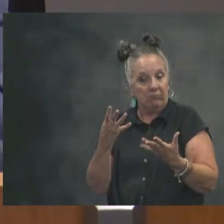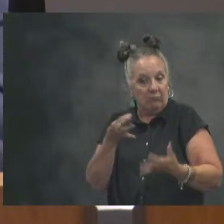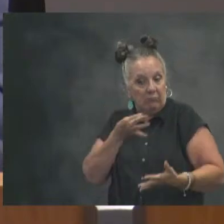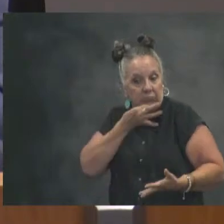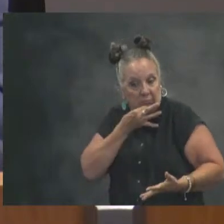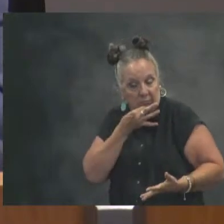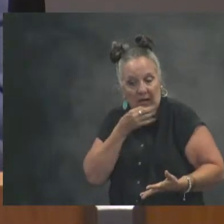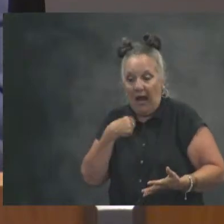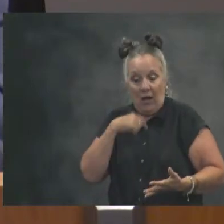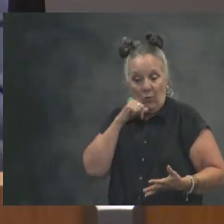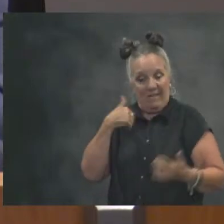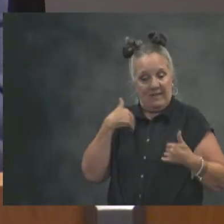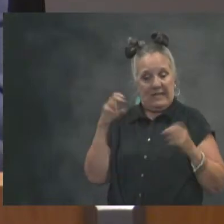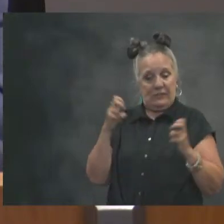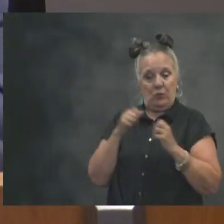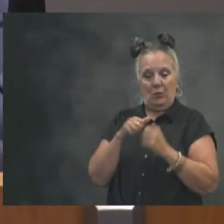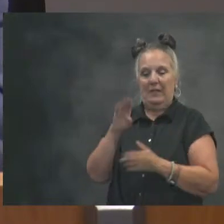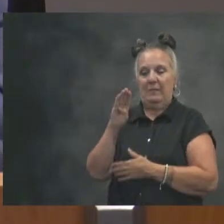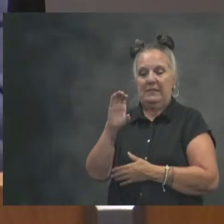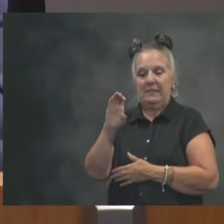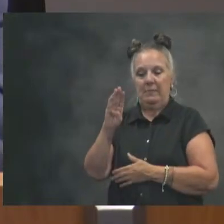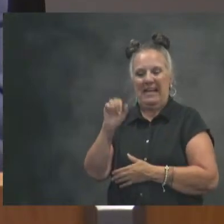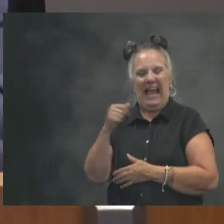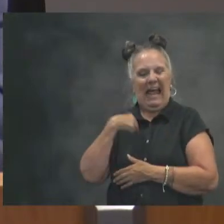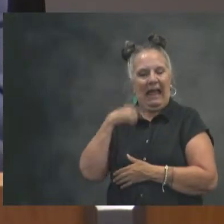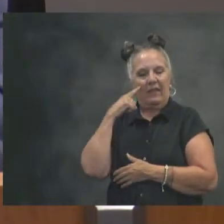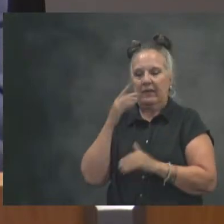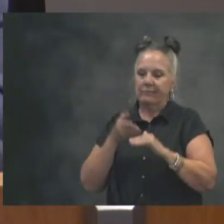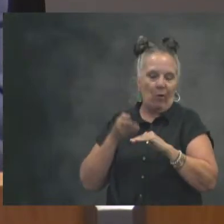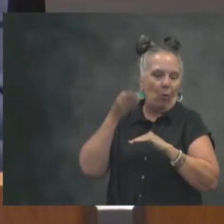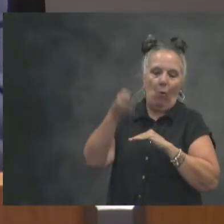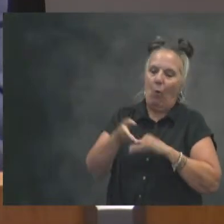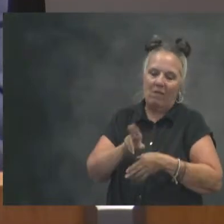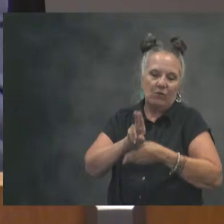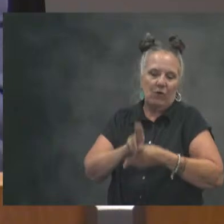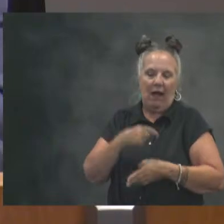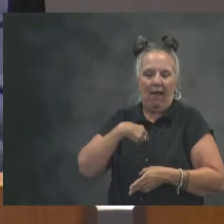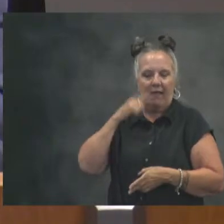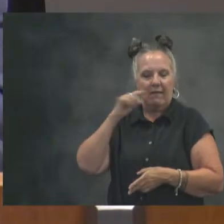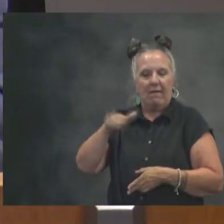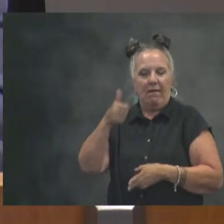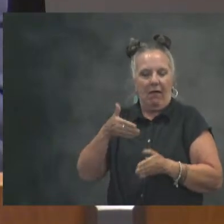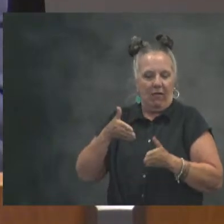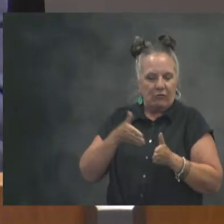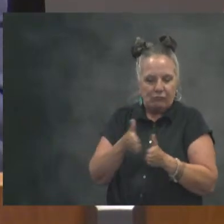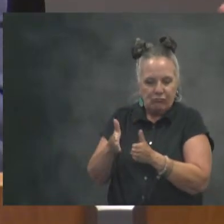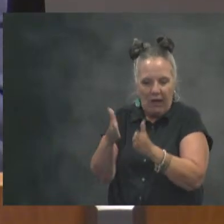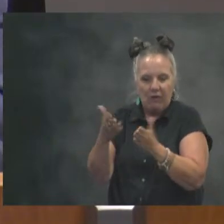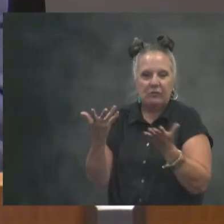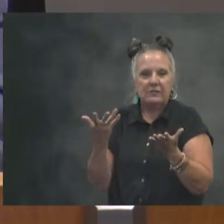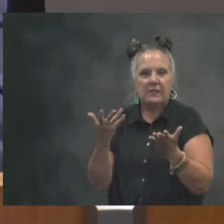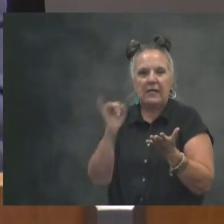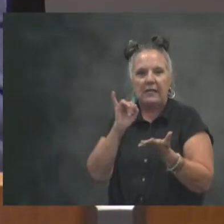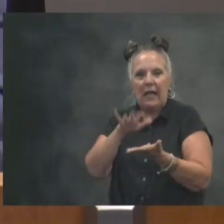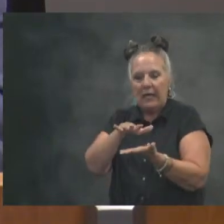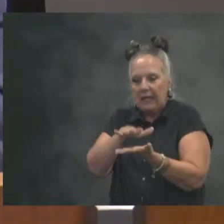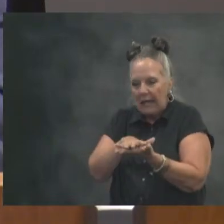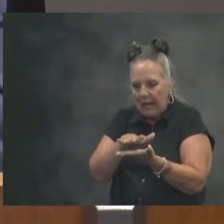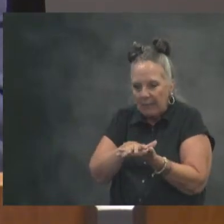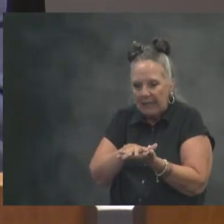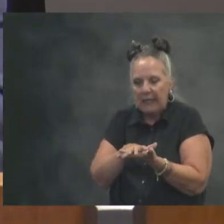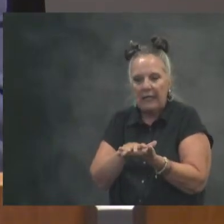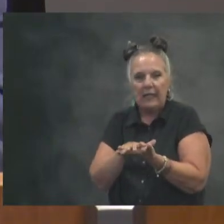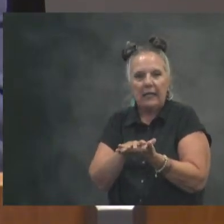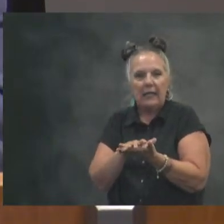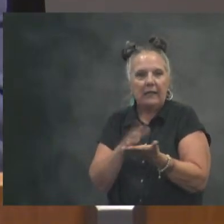with the BCBAs, but I think they're overused, and I think that we have other strategies like Antietam Academy. I assume Antietam Academy